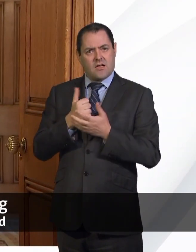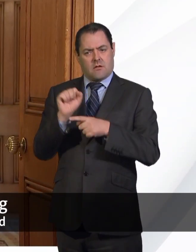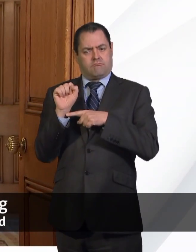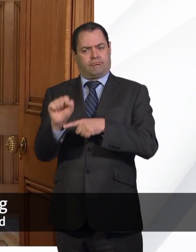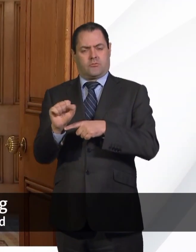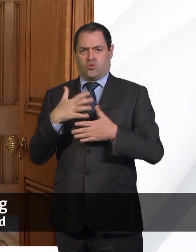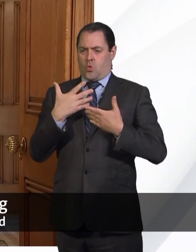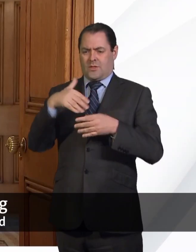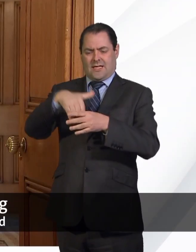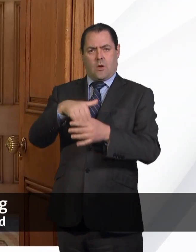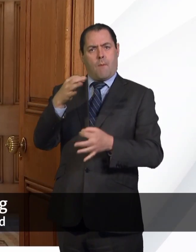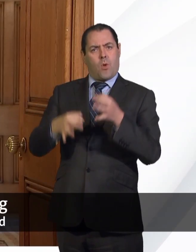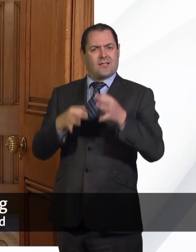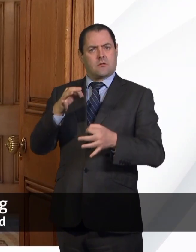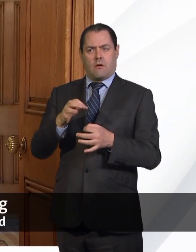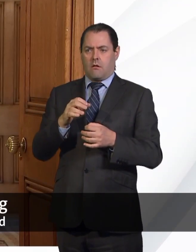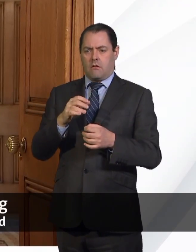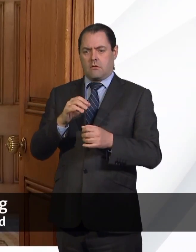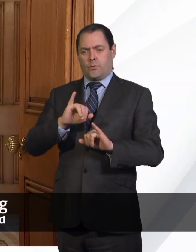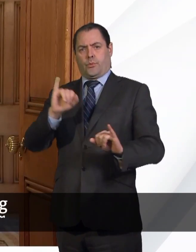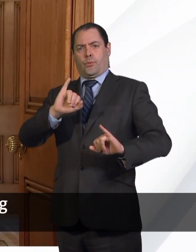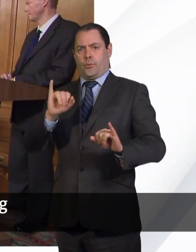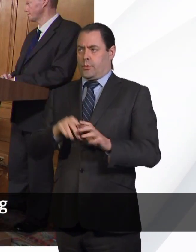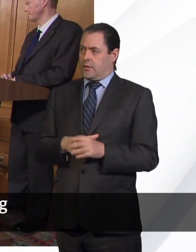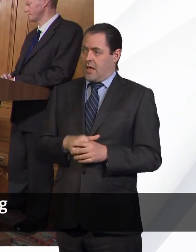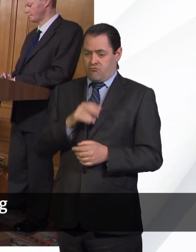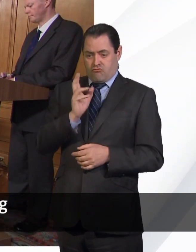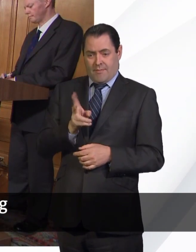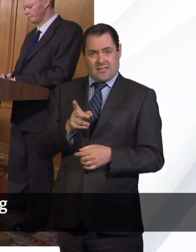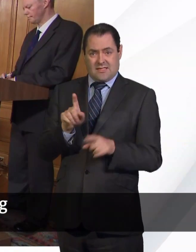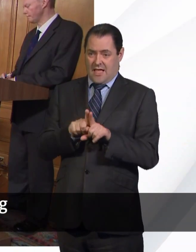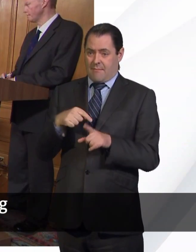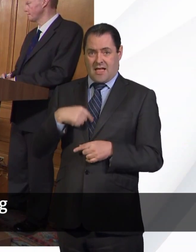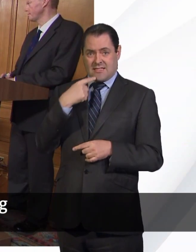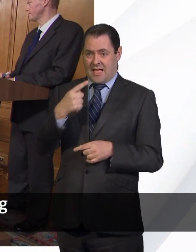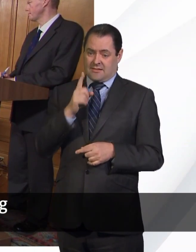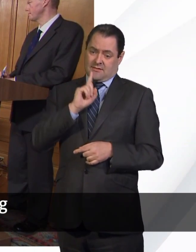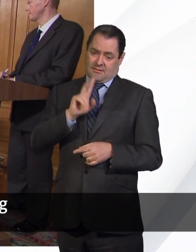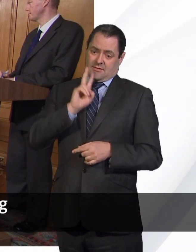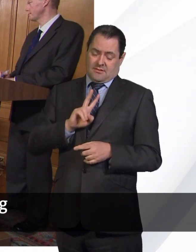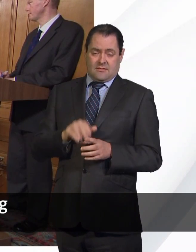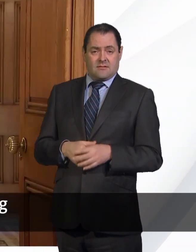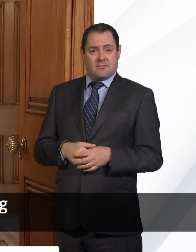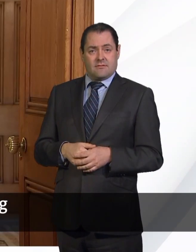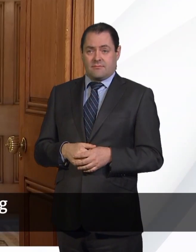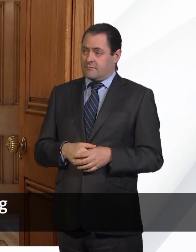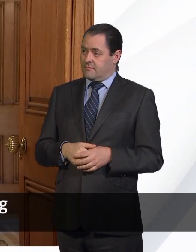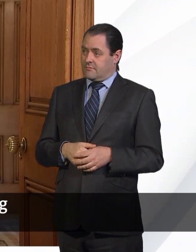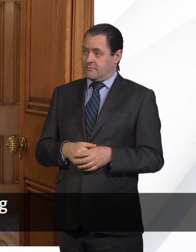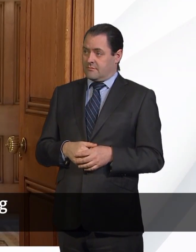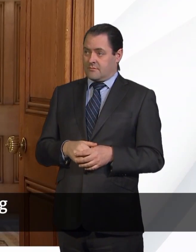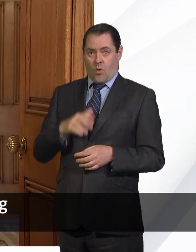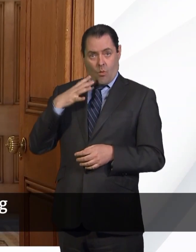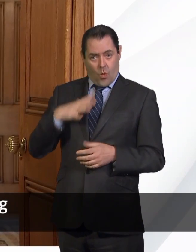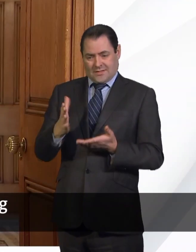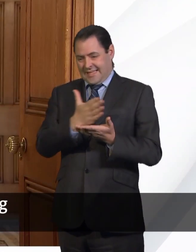from being dragged into political controversy. And just to repeat the thing I've been saying in the last few days, we want to get